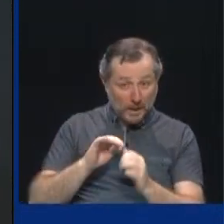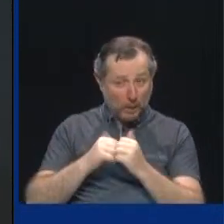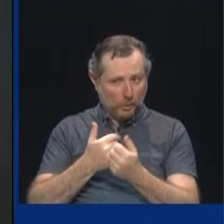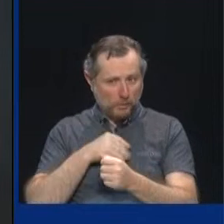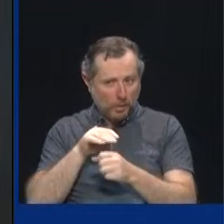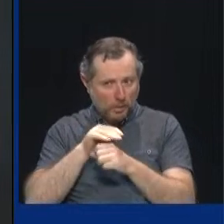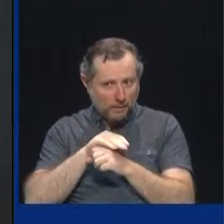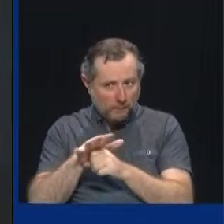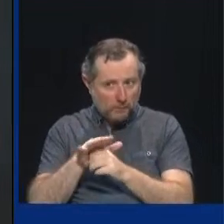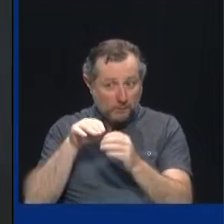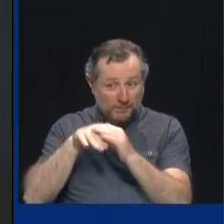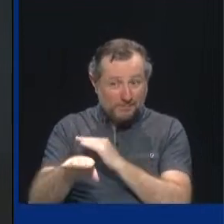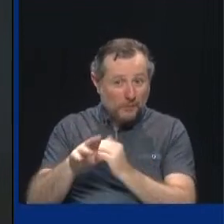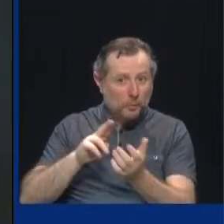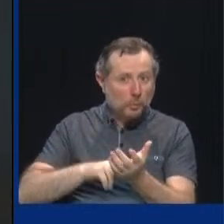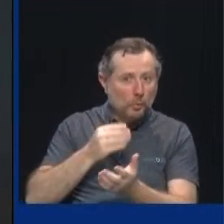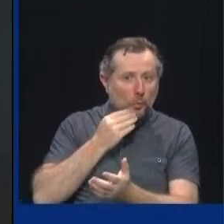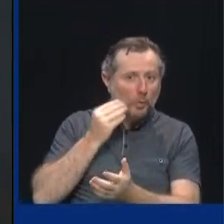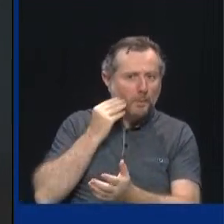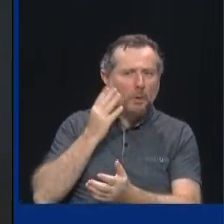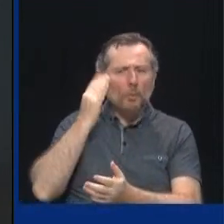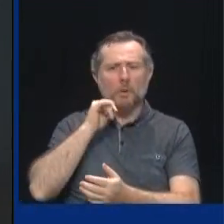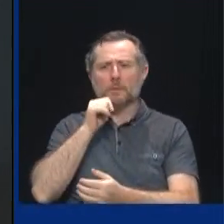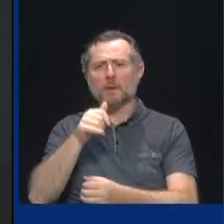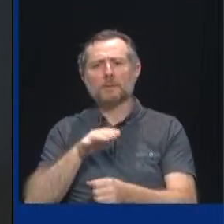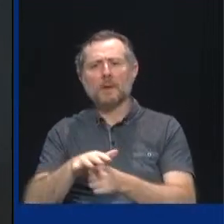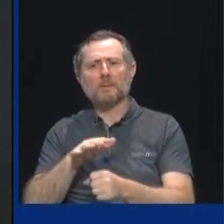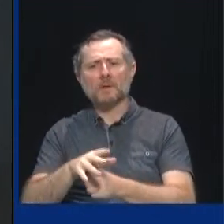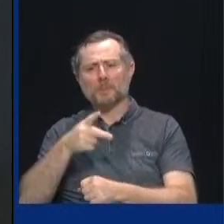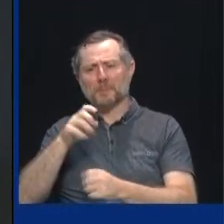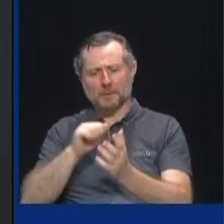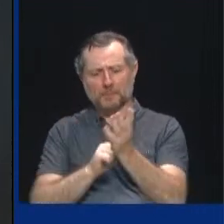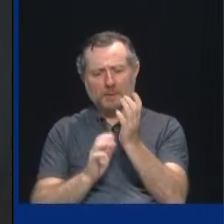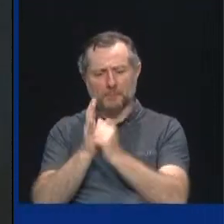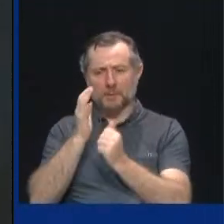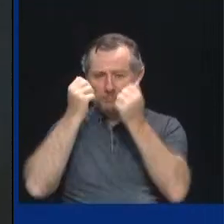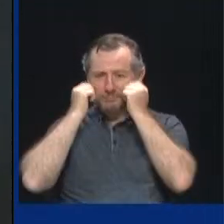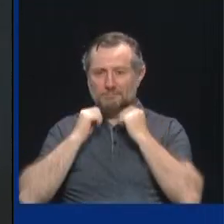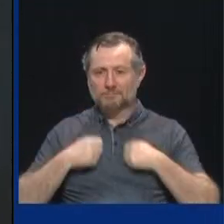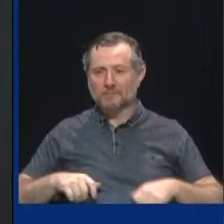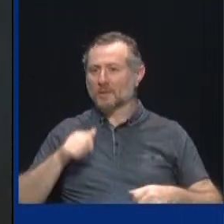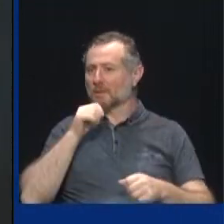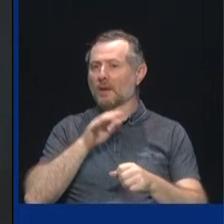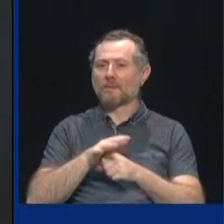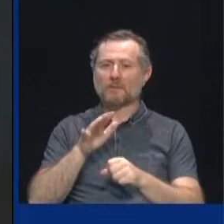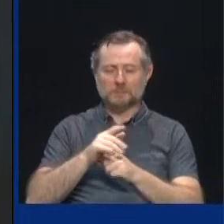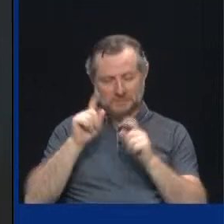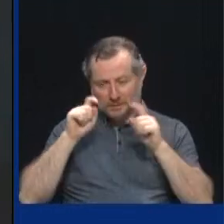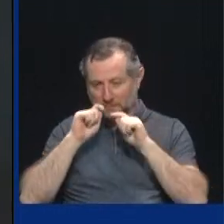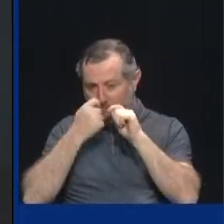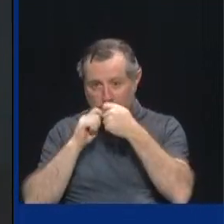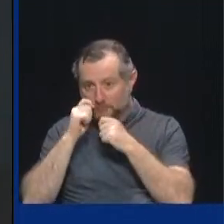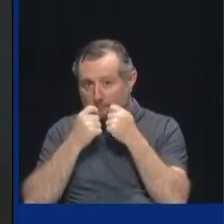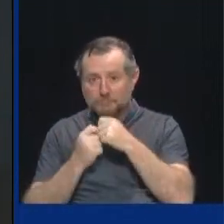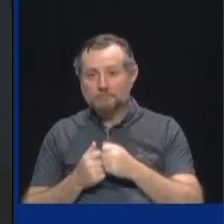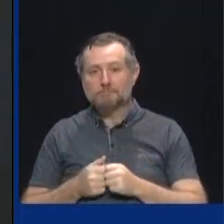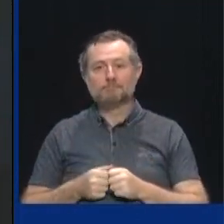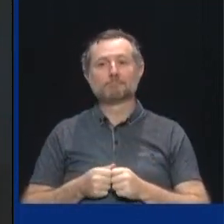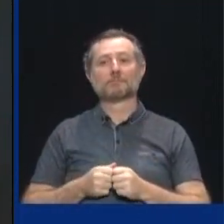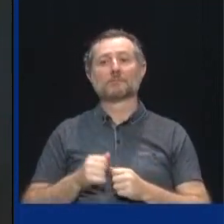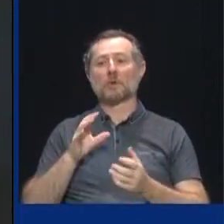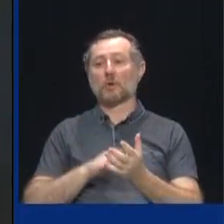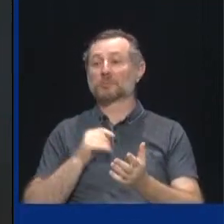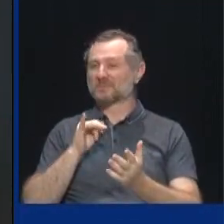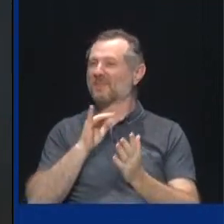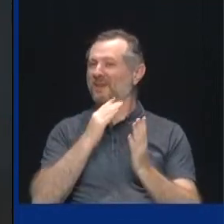enough PPE? Why didn't we have enough tests? Why didn't we have enough swabs? Learn the lesson